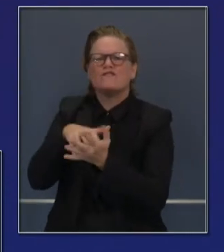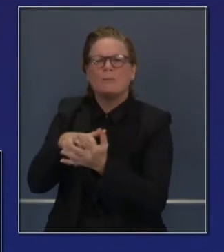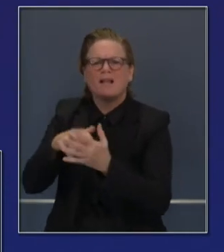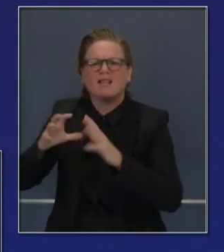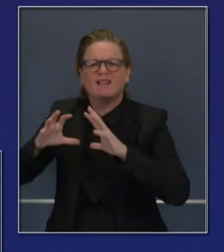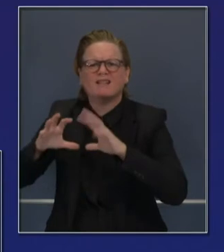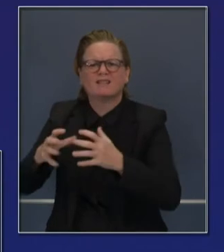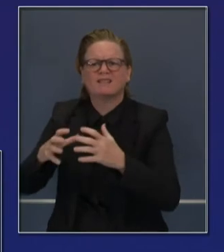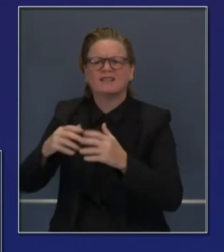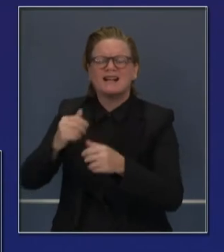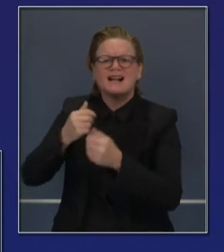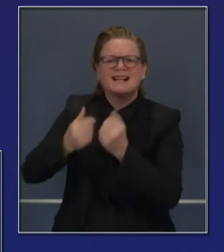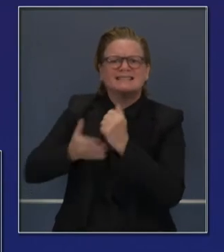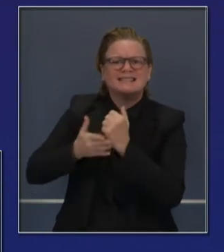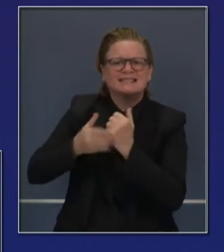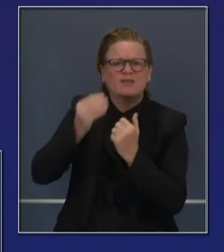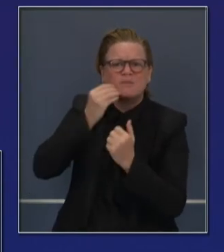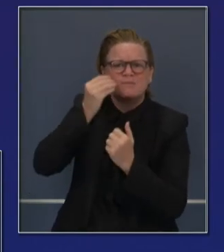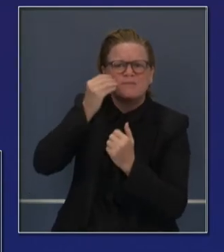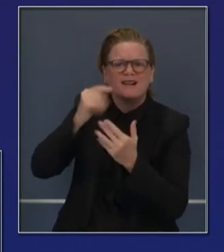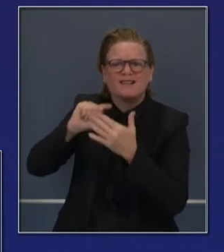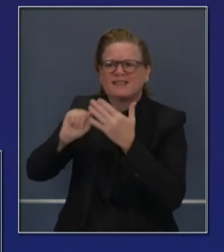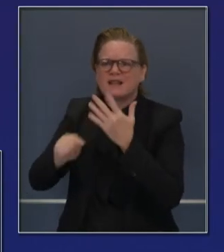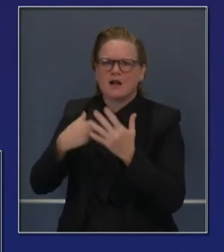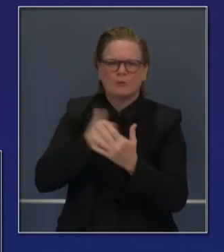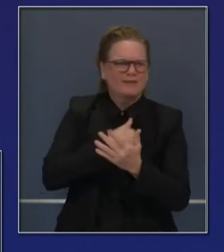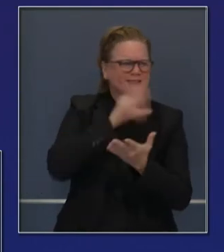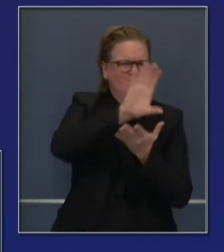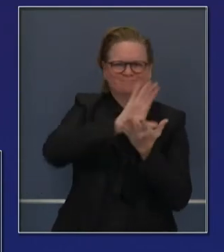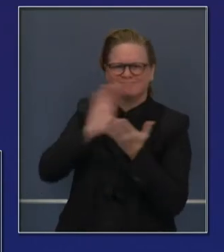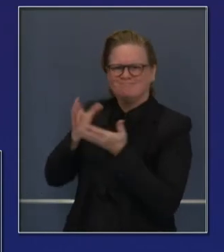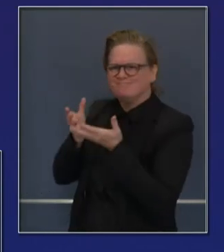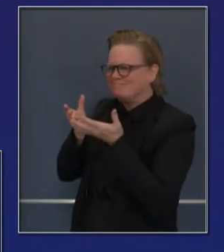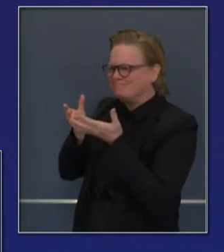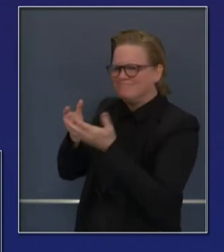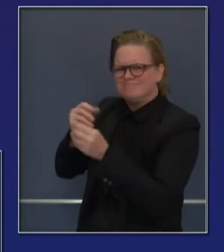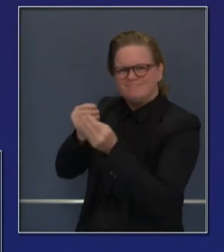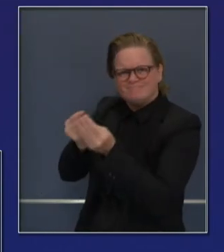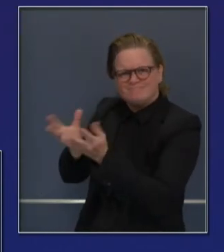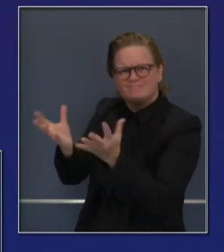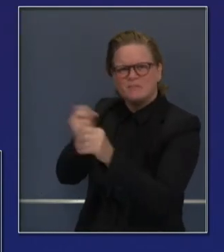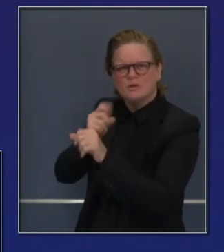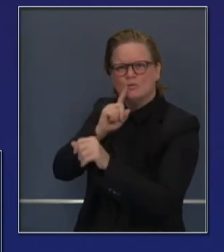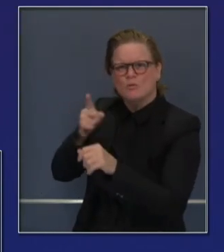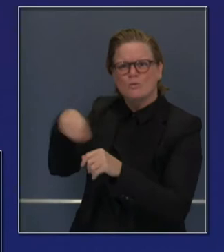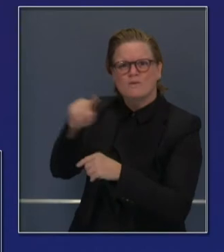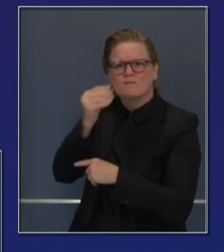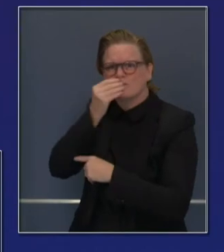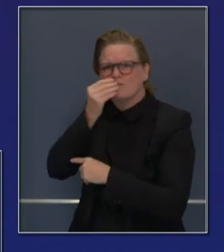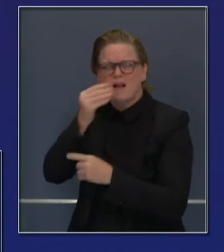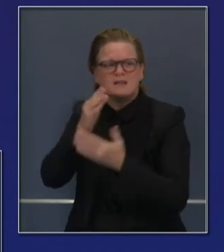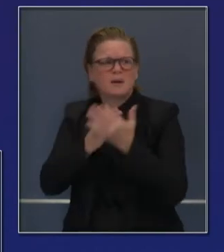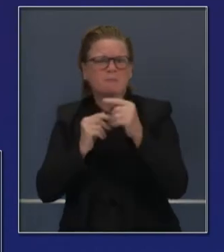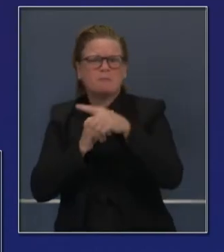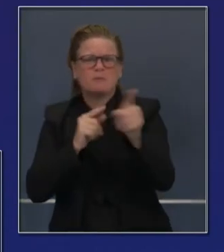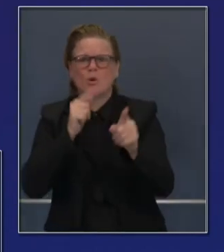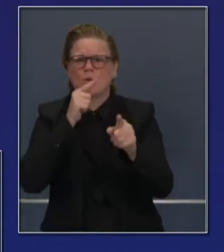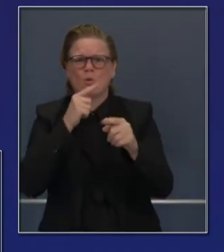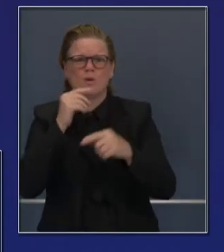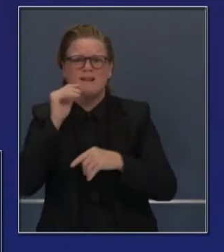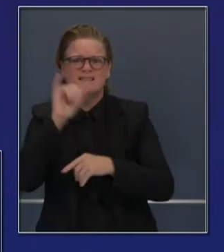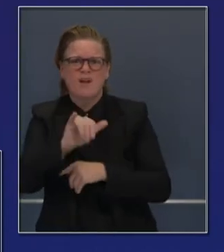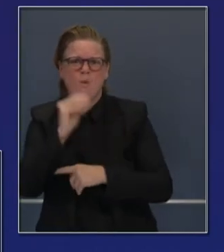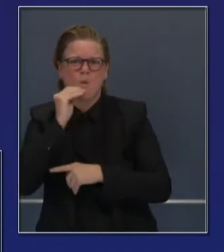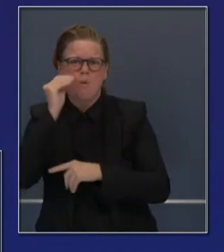a day to seniors, that are wisely being cautious in terms of their own movement and